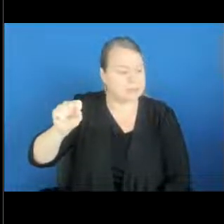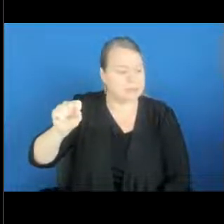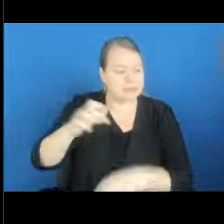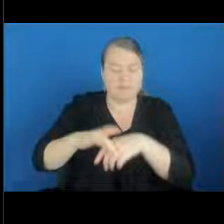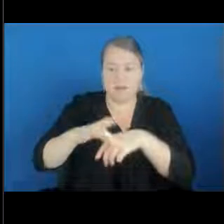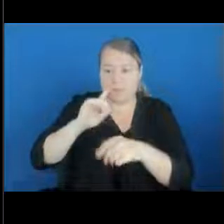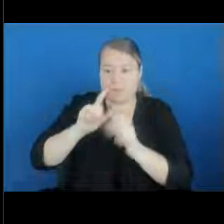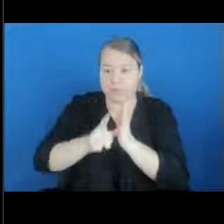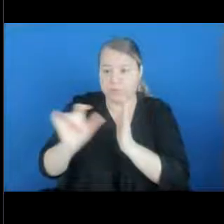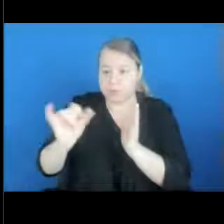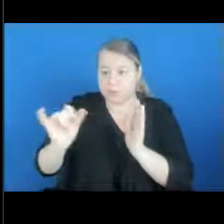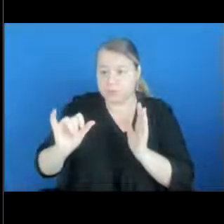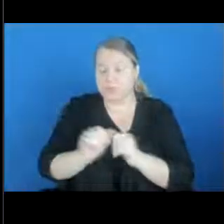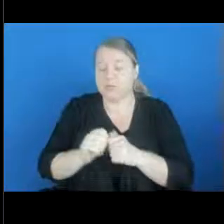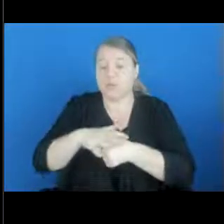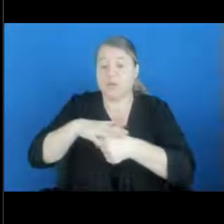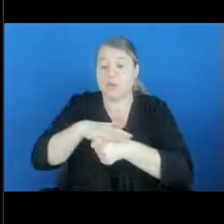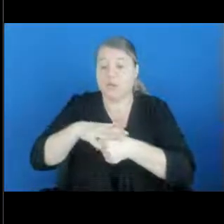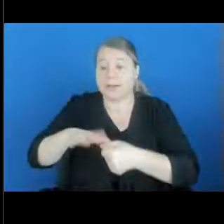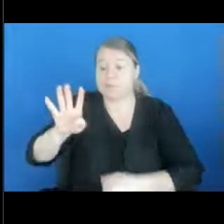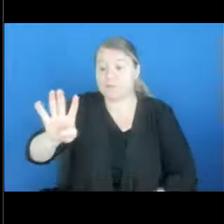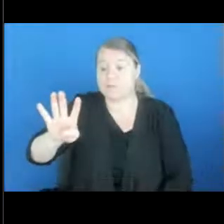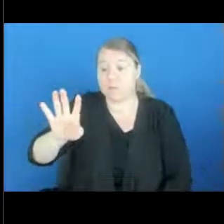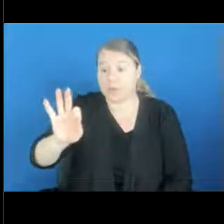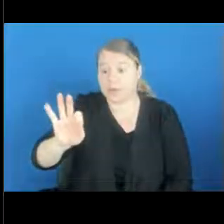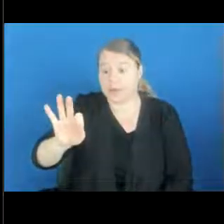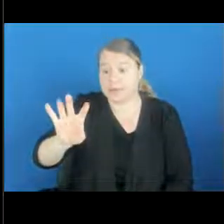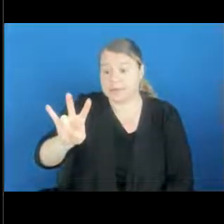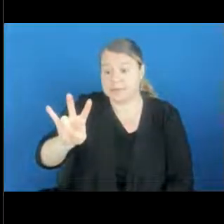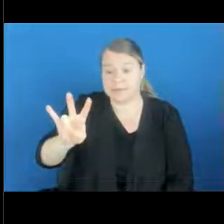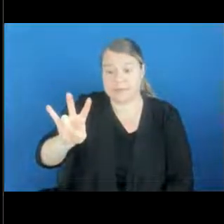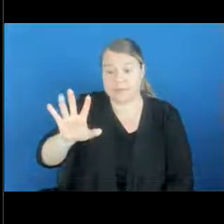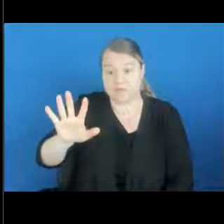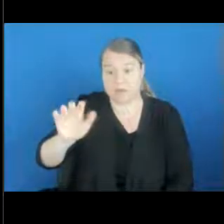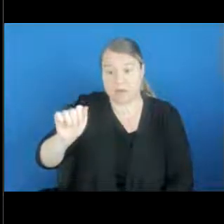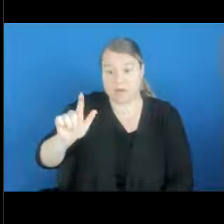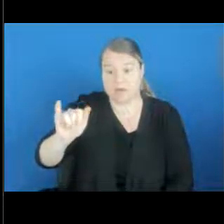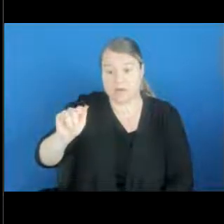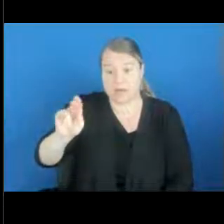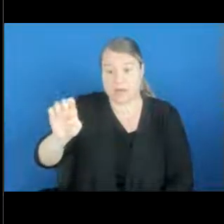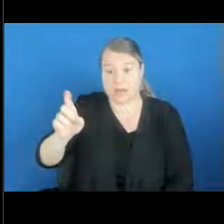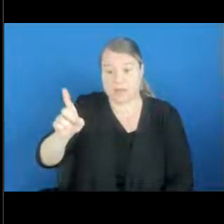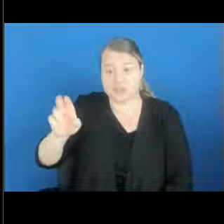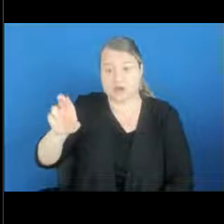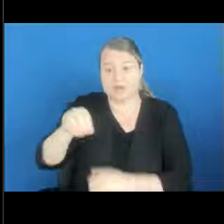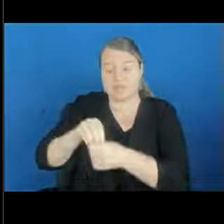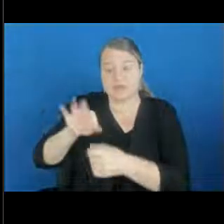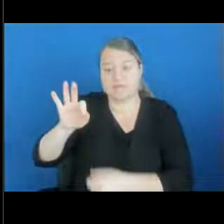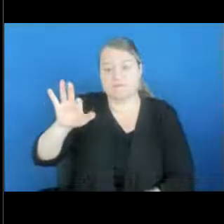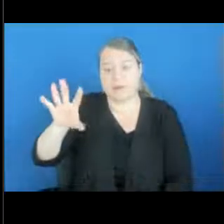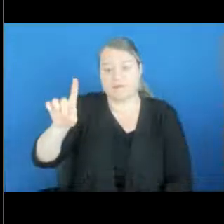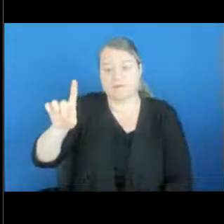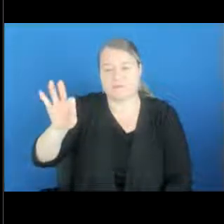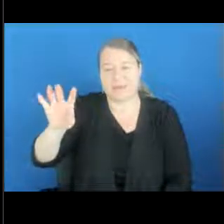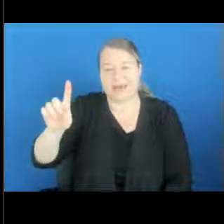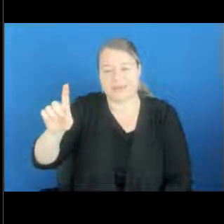Office, which is located at 4975 Alliance Drive in Fairfax, Virginia. Please call ahead